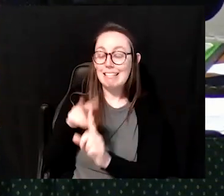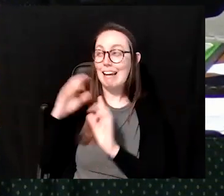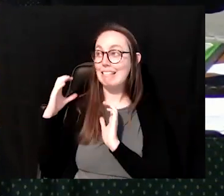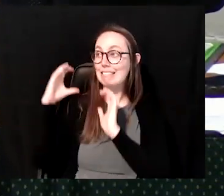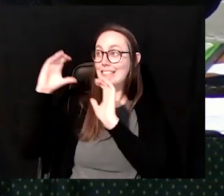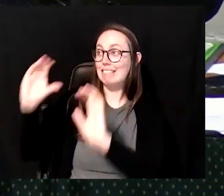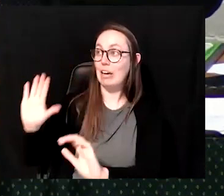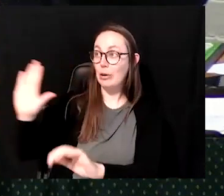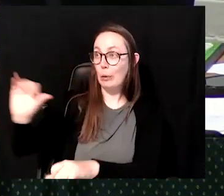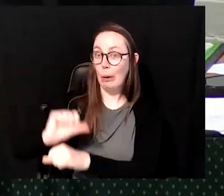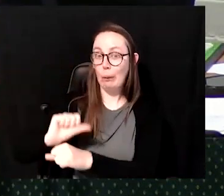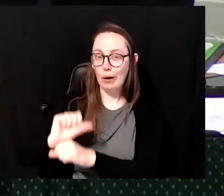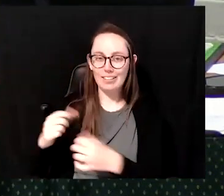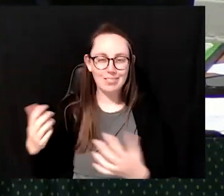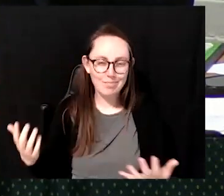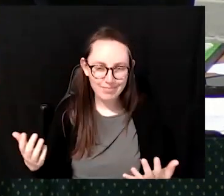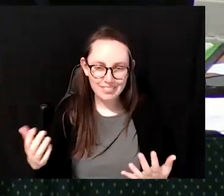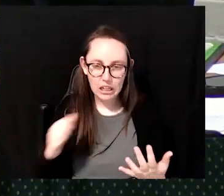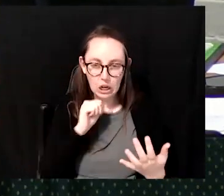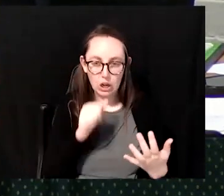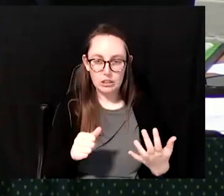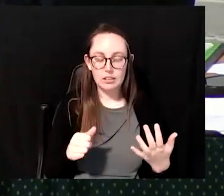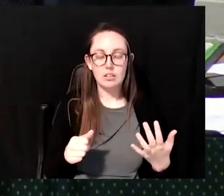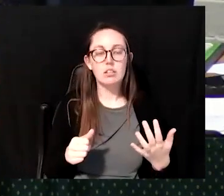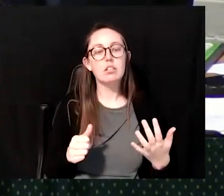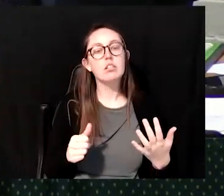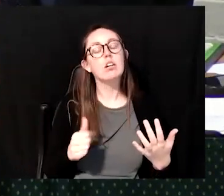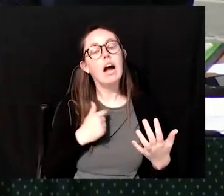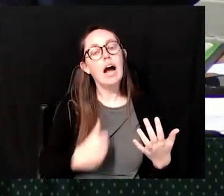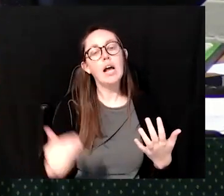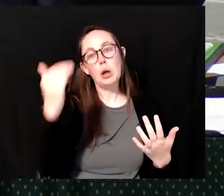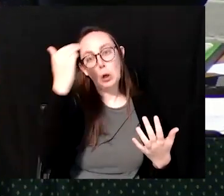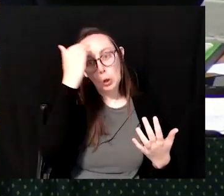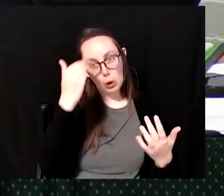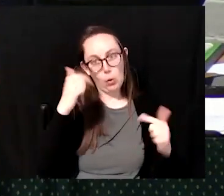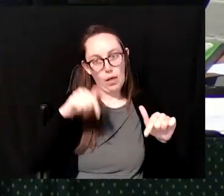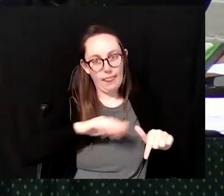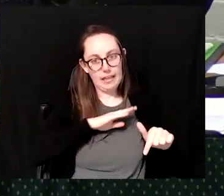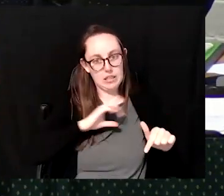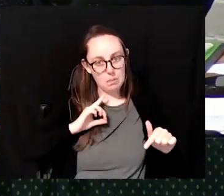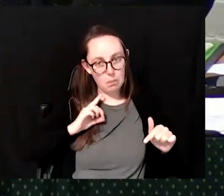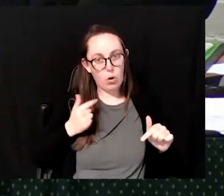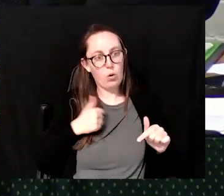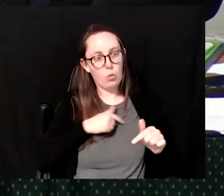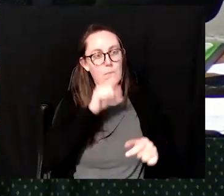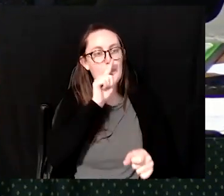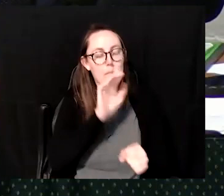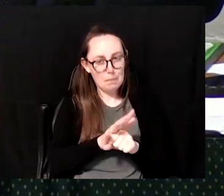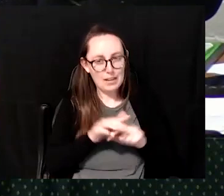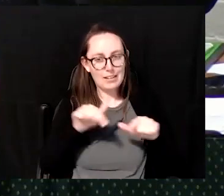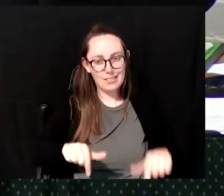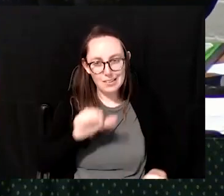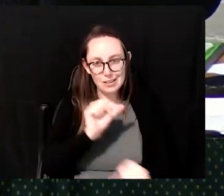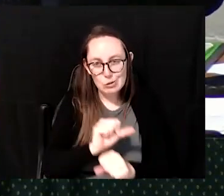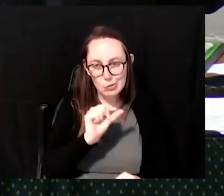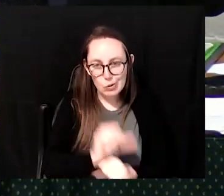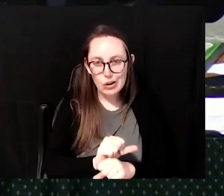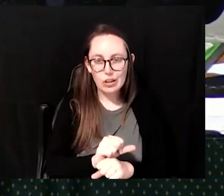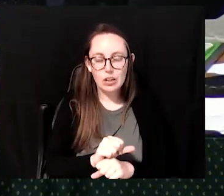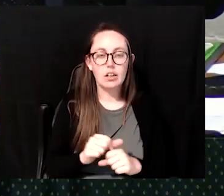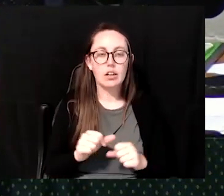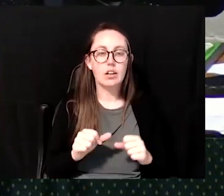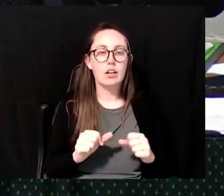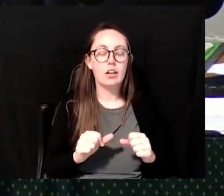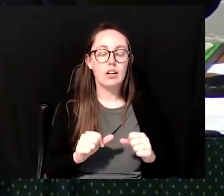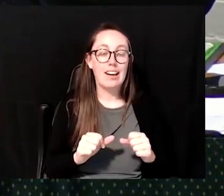is gonna lead towards us trying to operationalize as much of this as we can for the benefit of the people of the town and I know that it's going to be